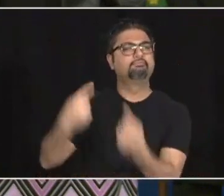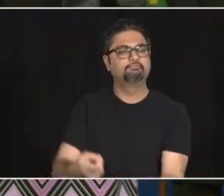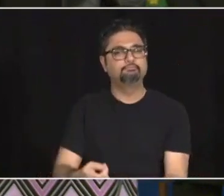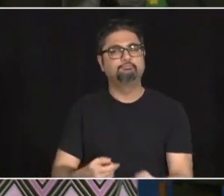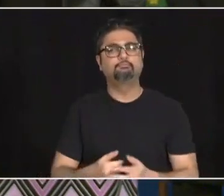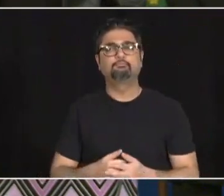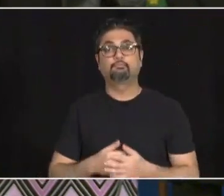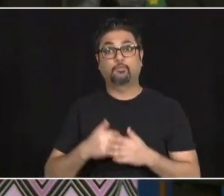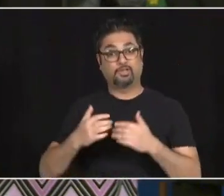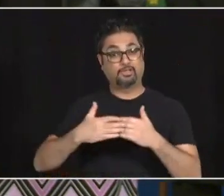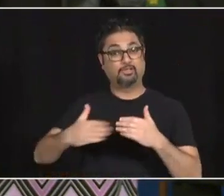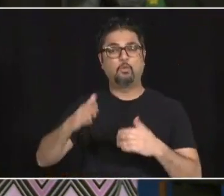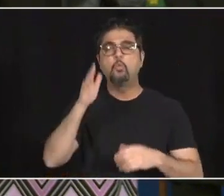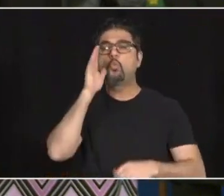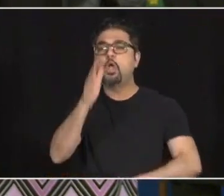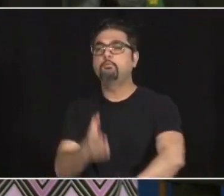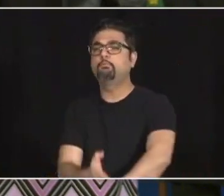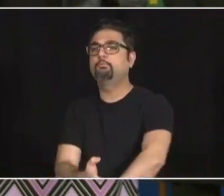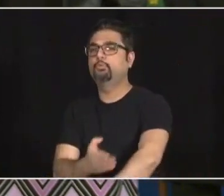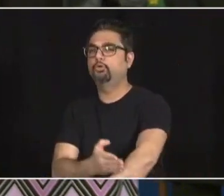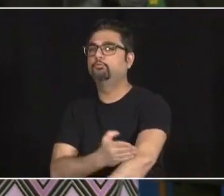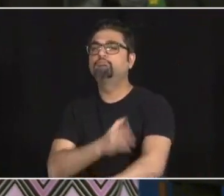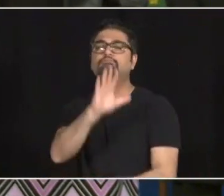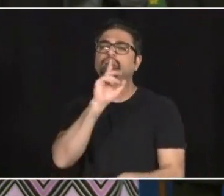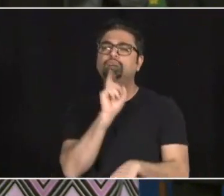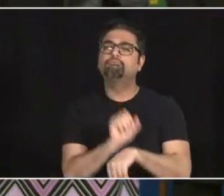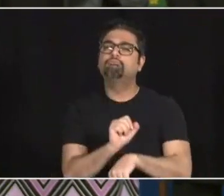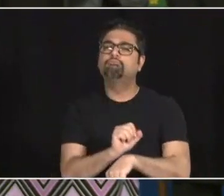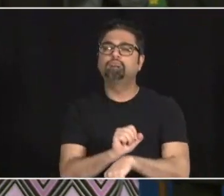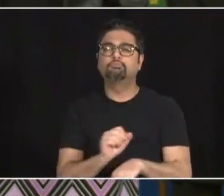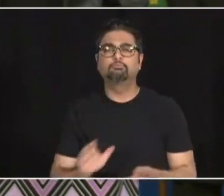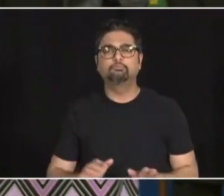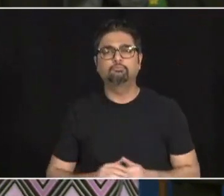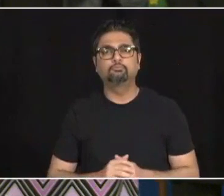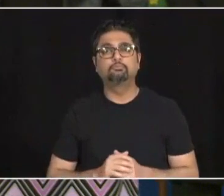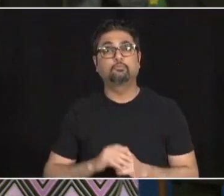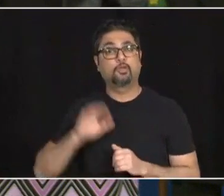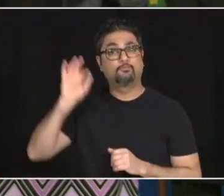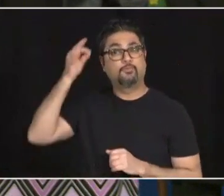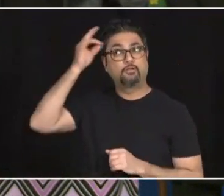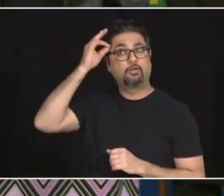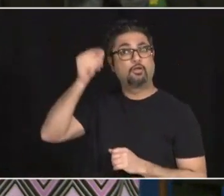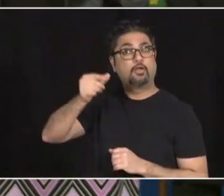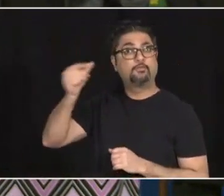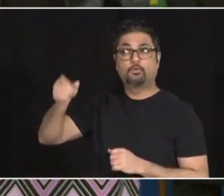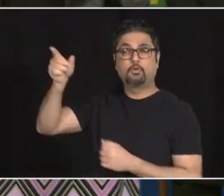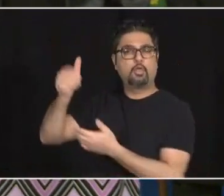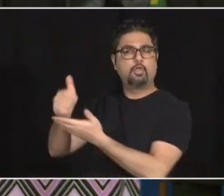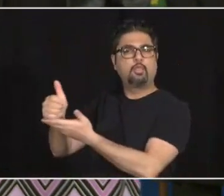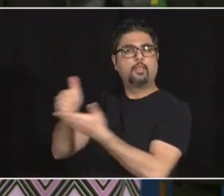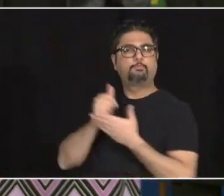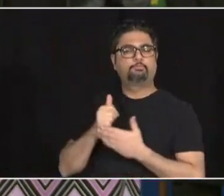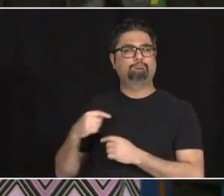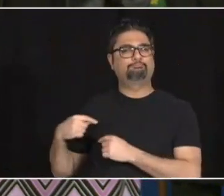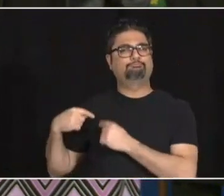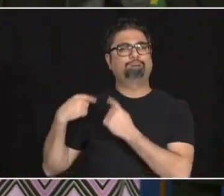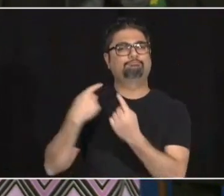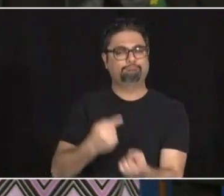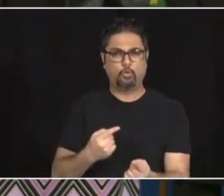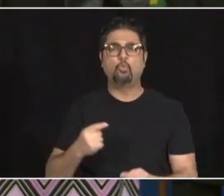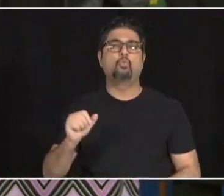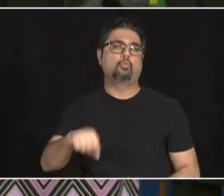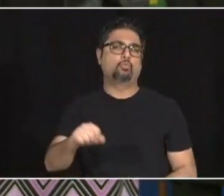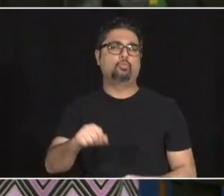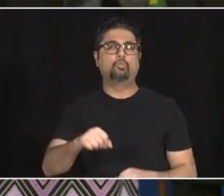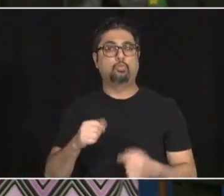do better. The federal government has been a tremendous partner to this point, but we really need them to step